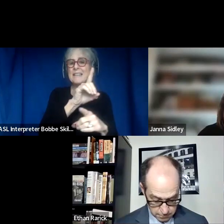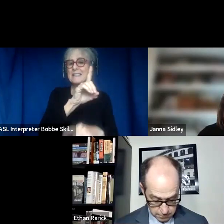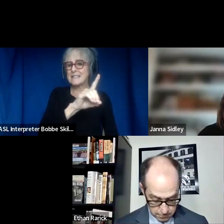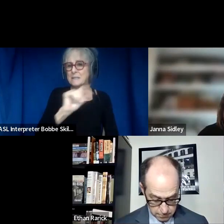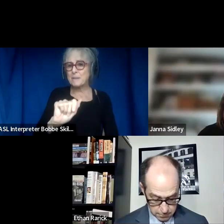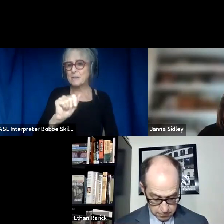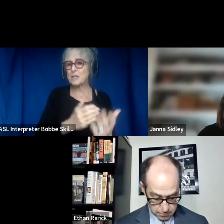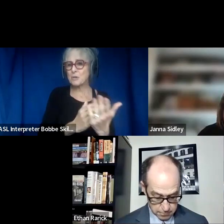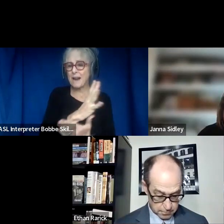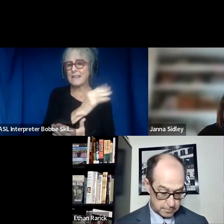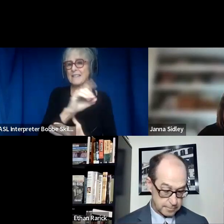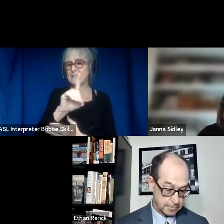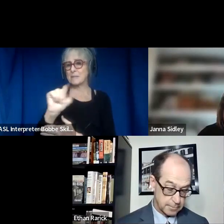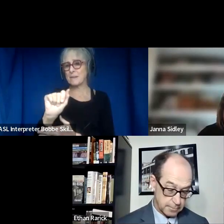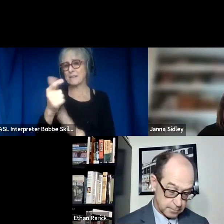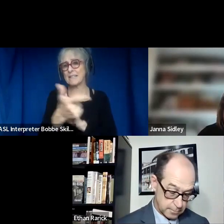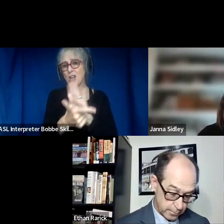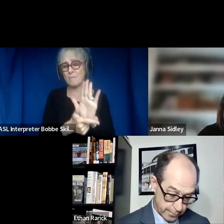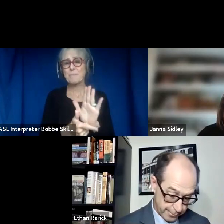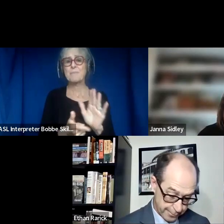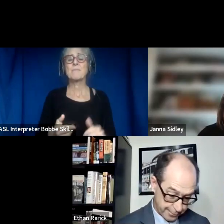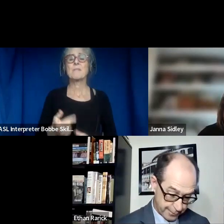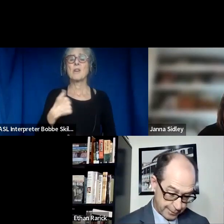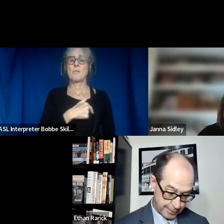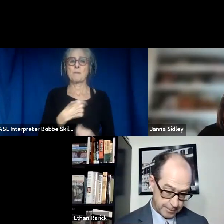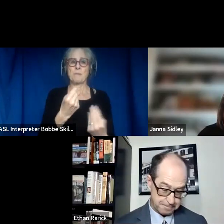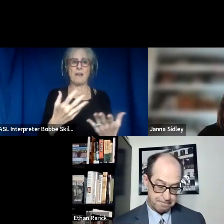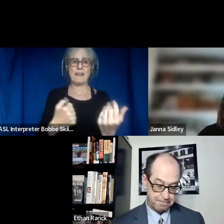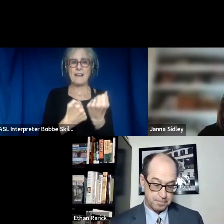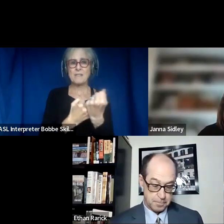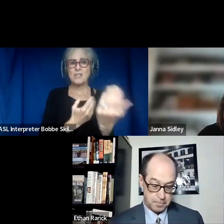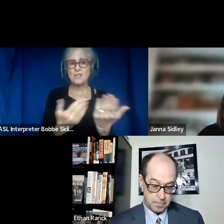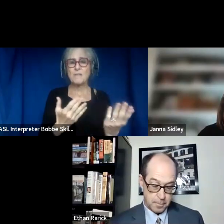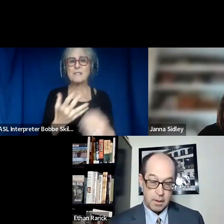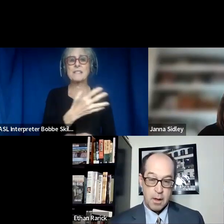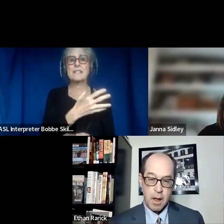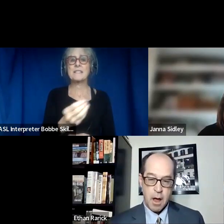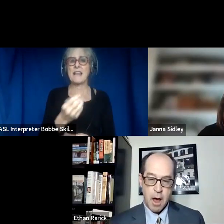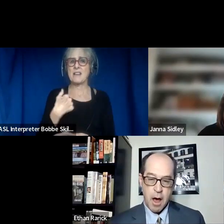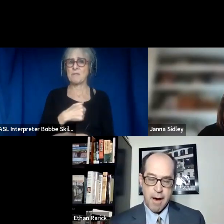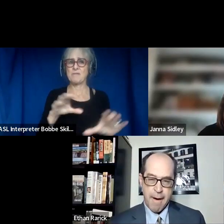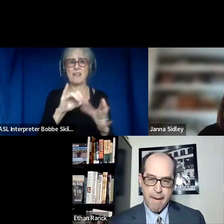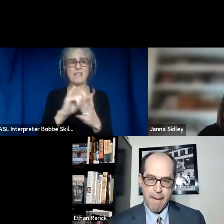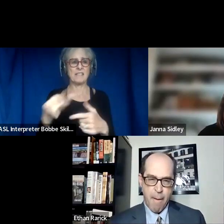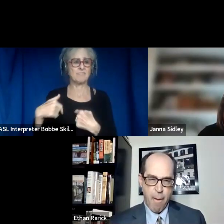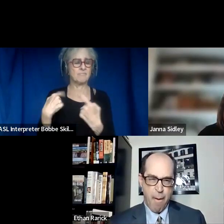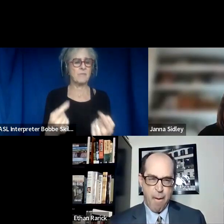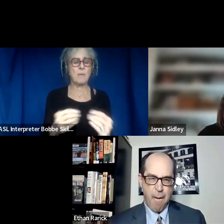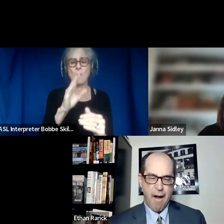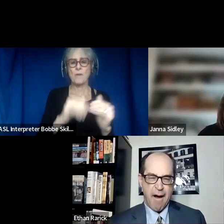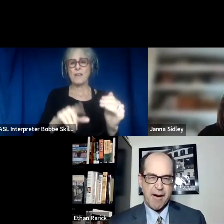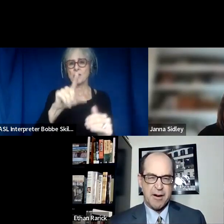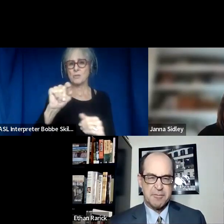justice. We provide advocacy services and have done so for over 20